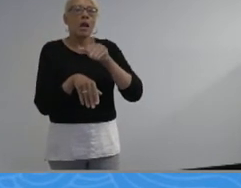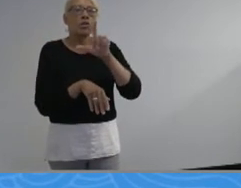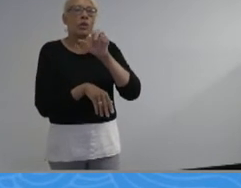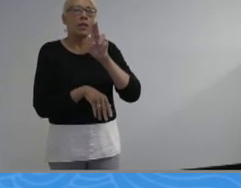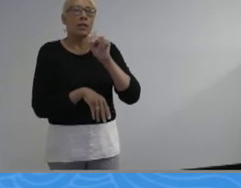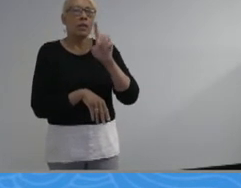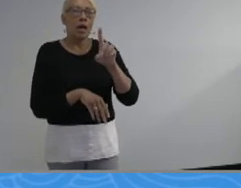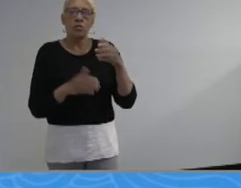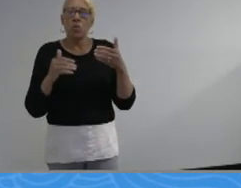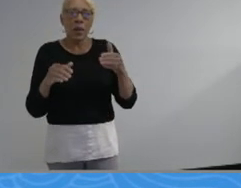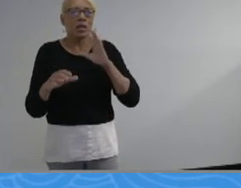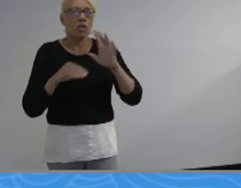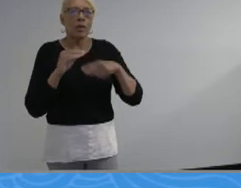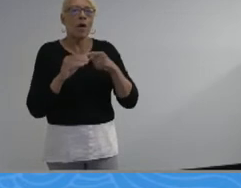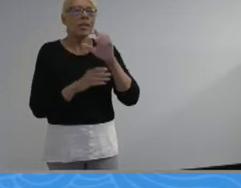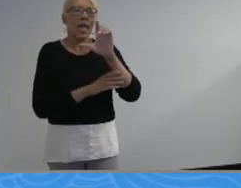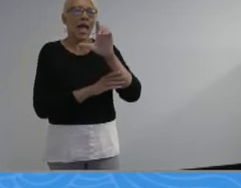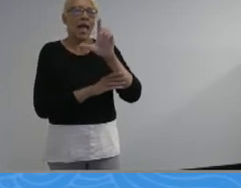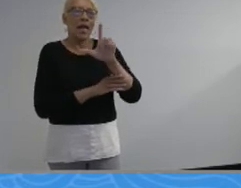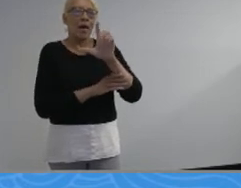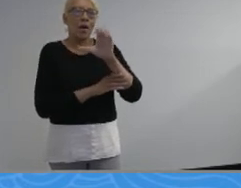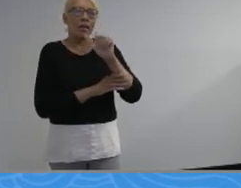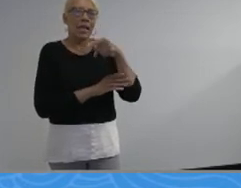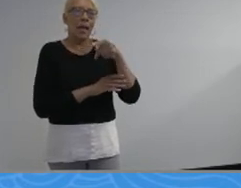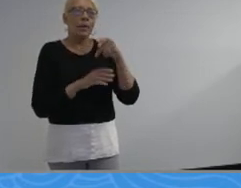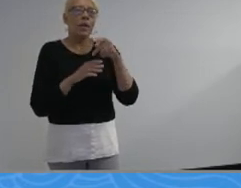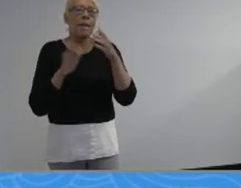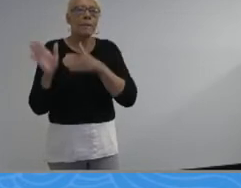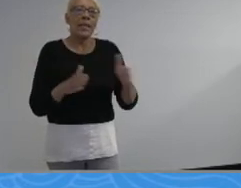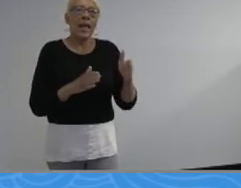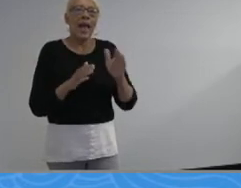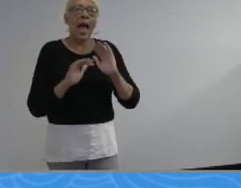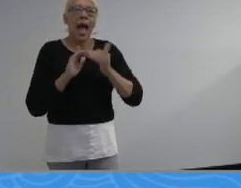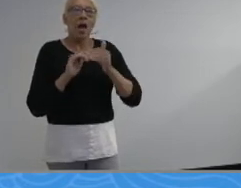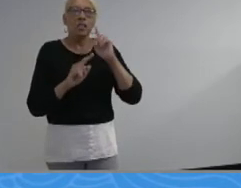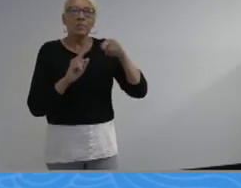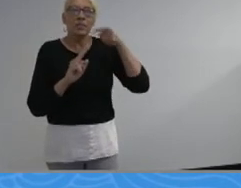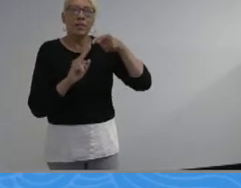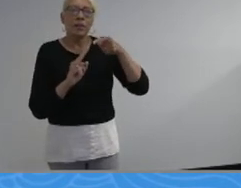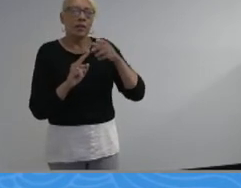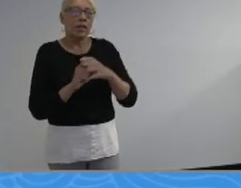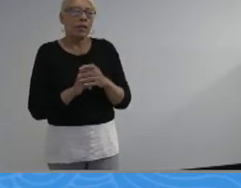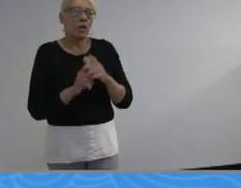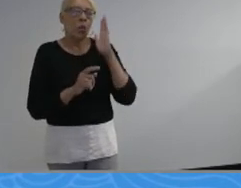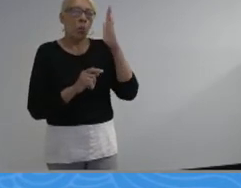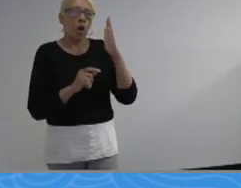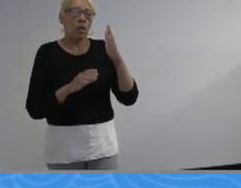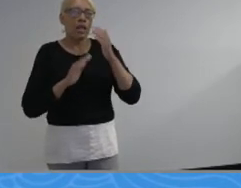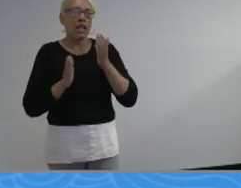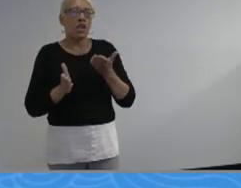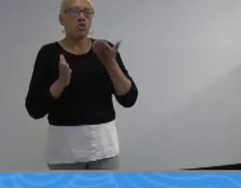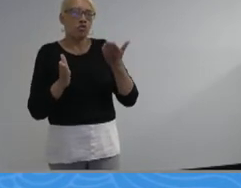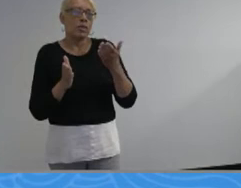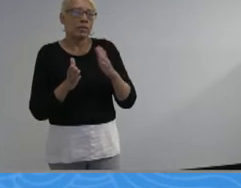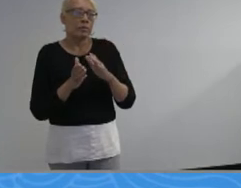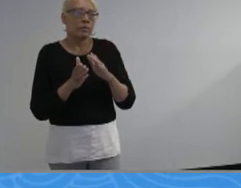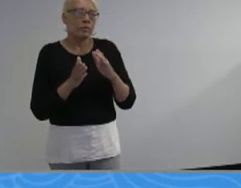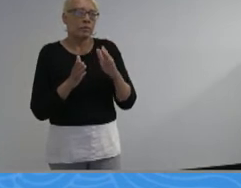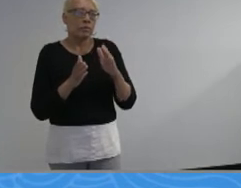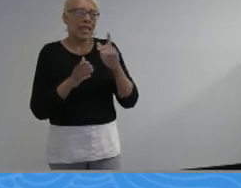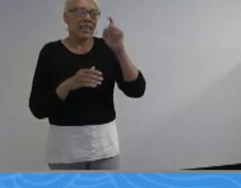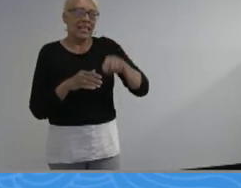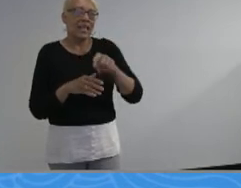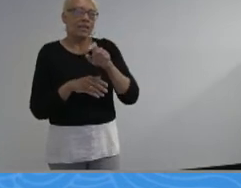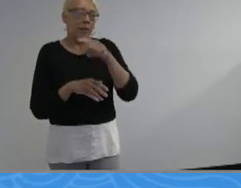it. This LCAP plan, how does it specifically and uniquely and pointedly address the needs of Black and API